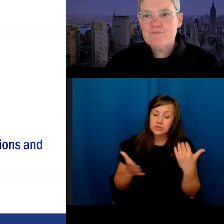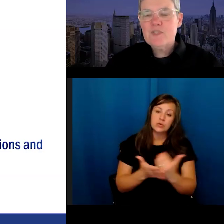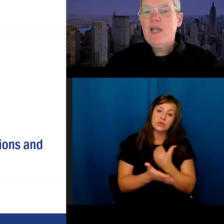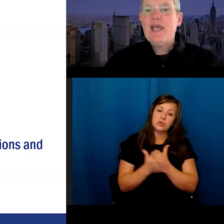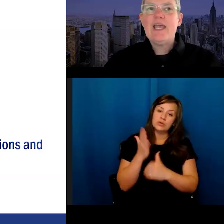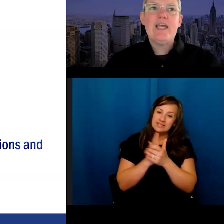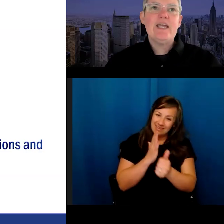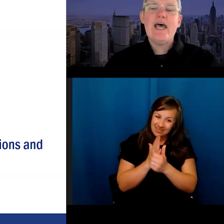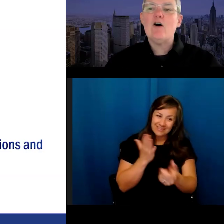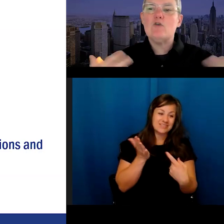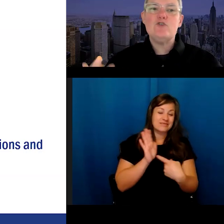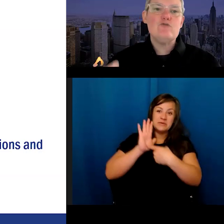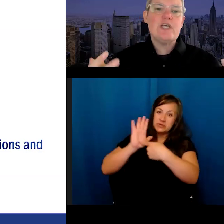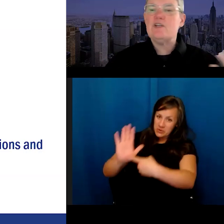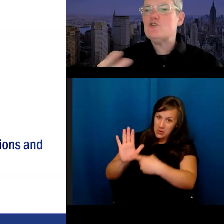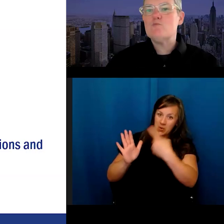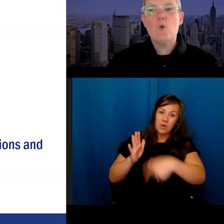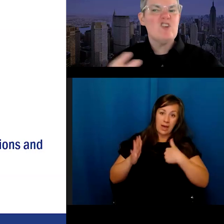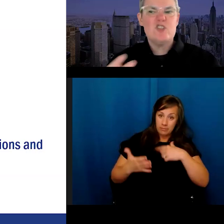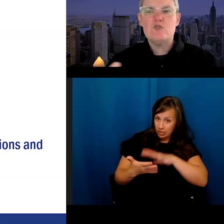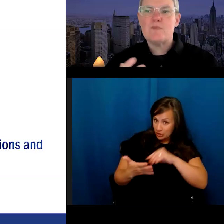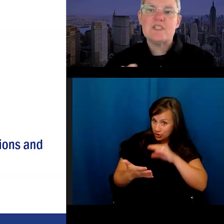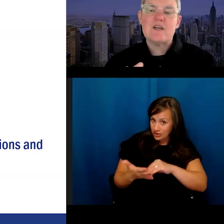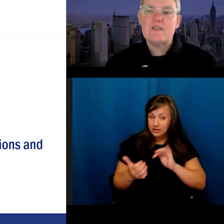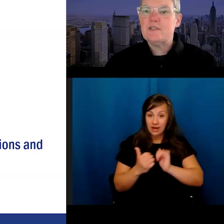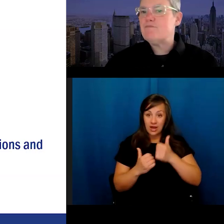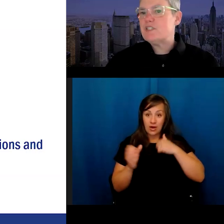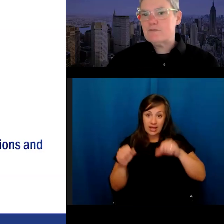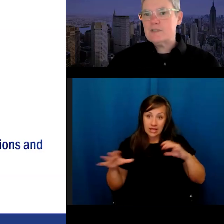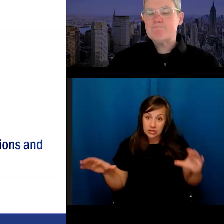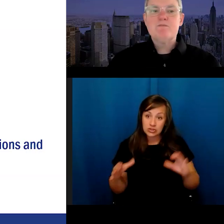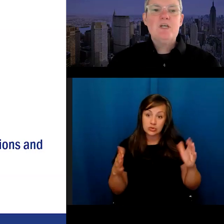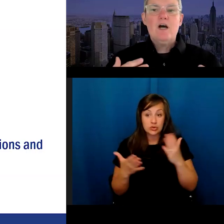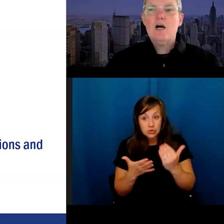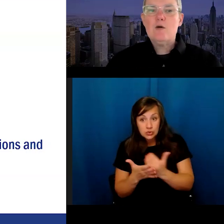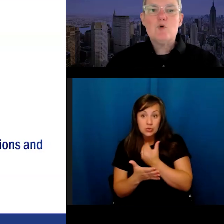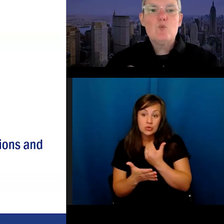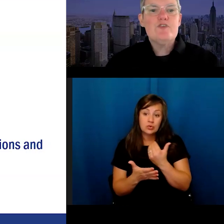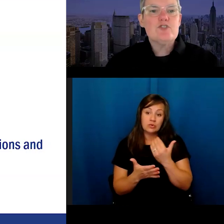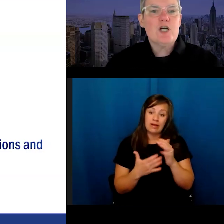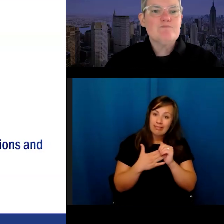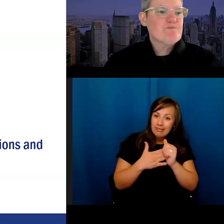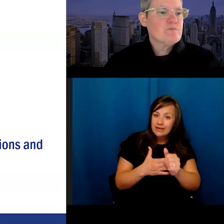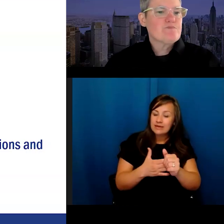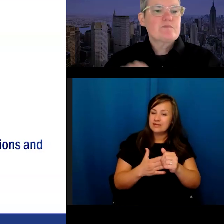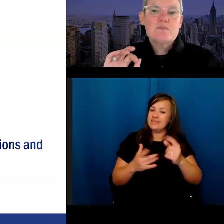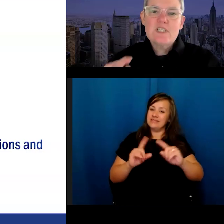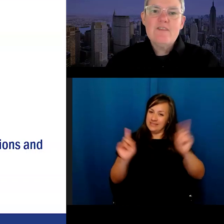learning, and how you can do more or do something slightly different with your